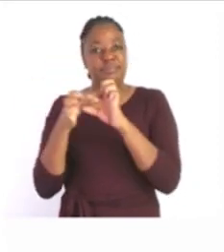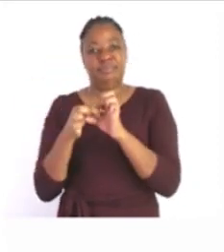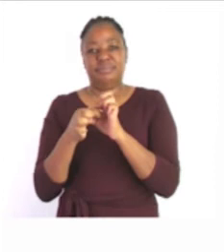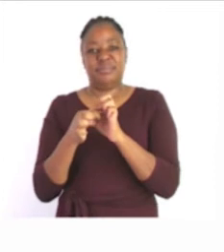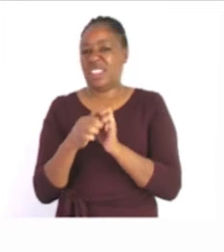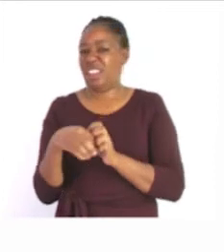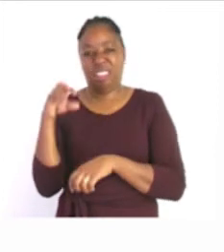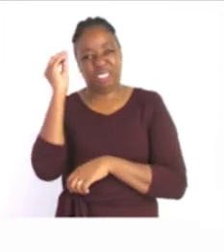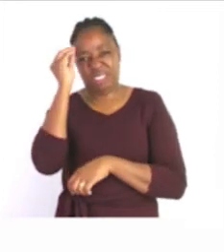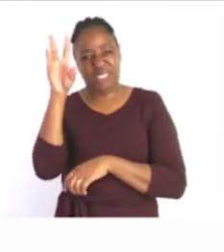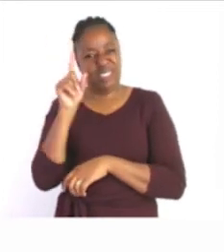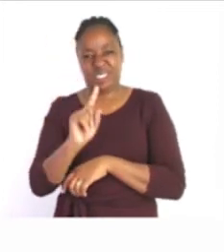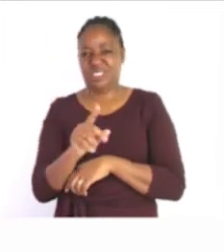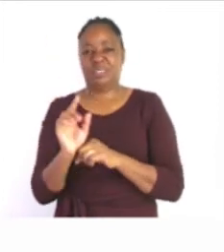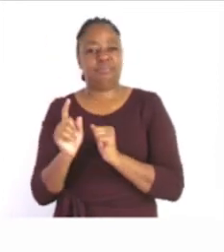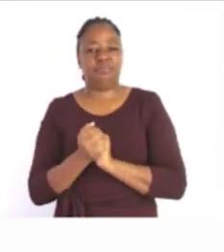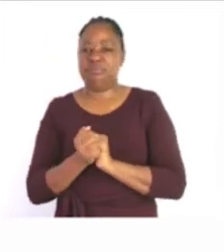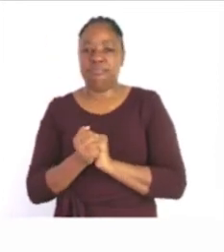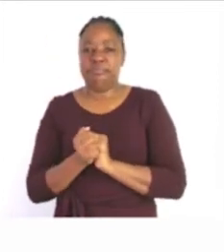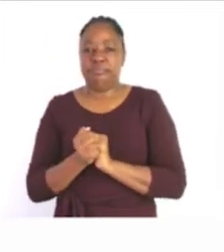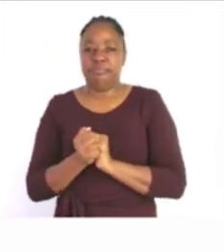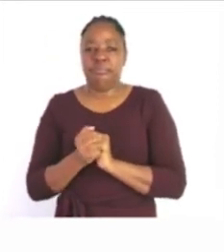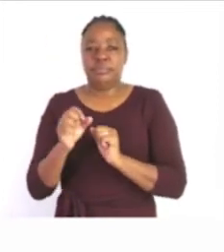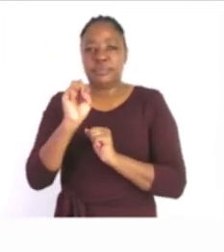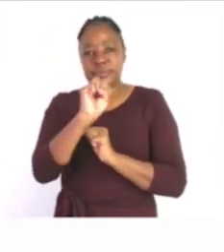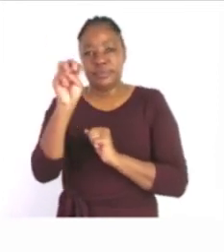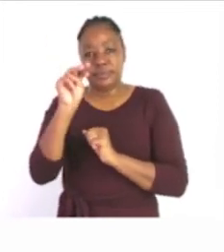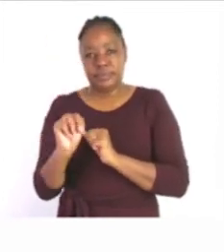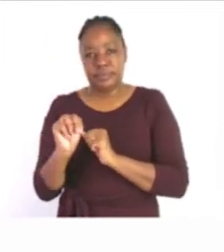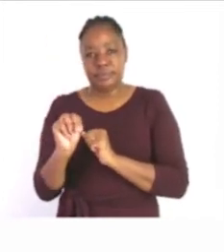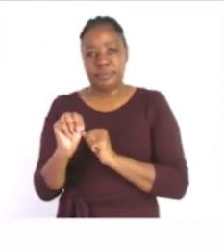what smibe is. Then there's smike.